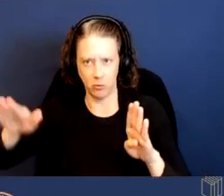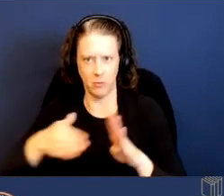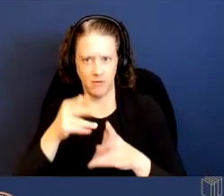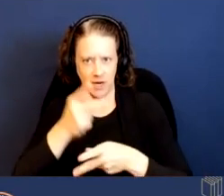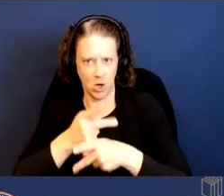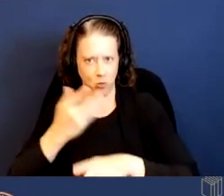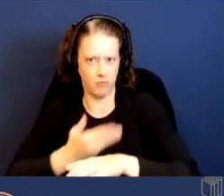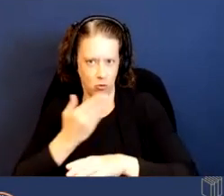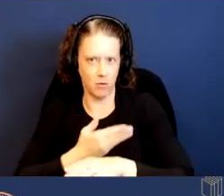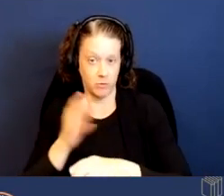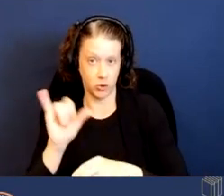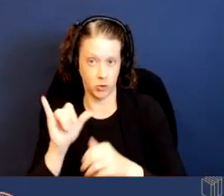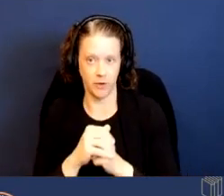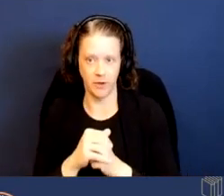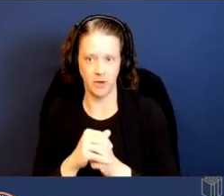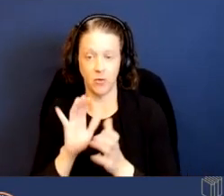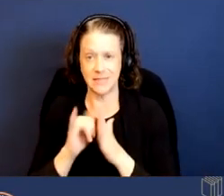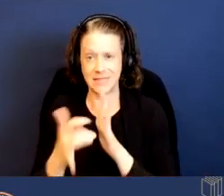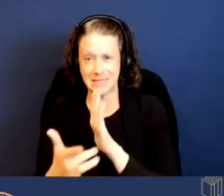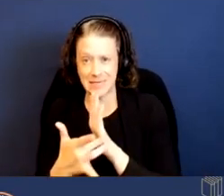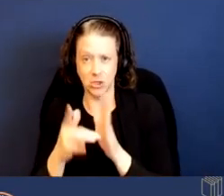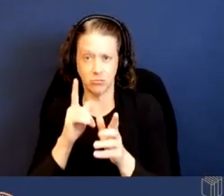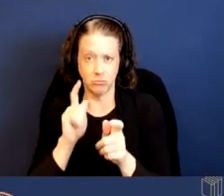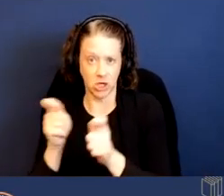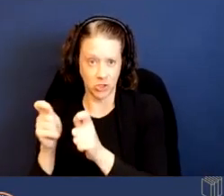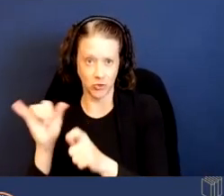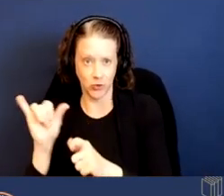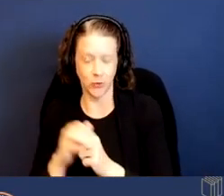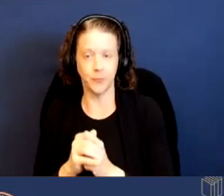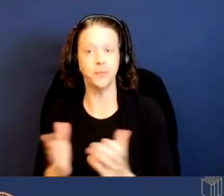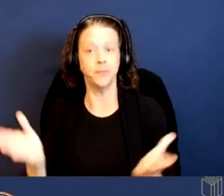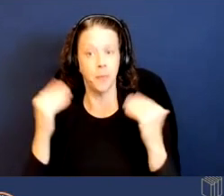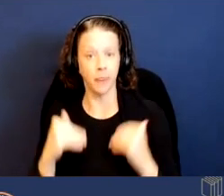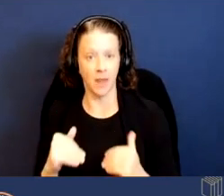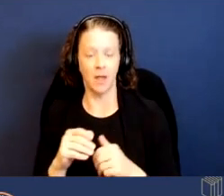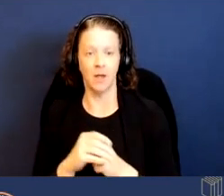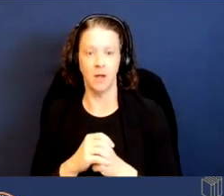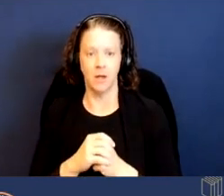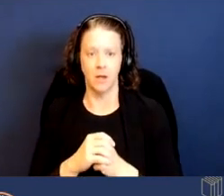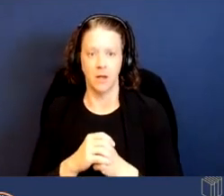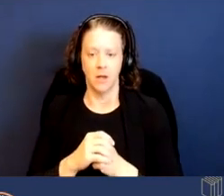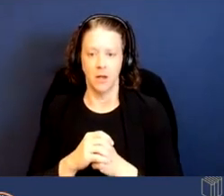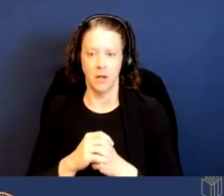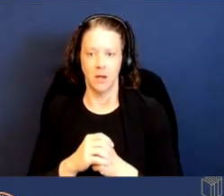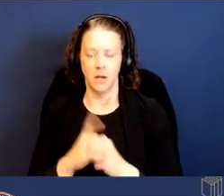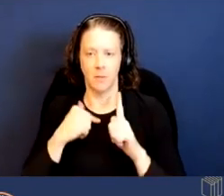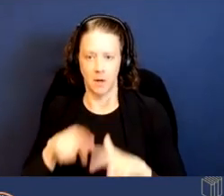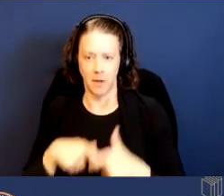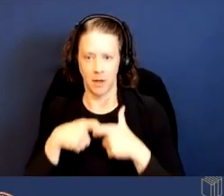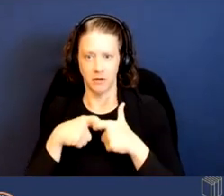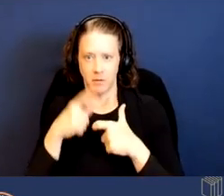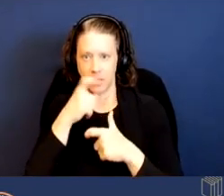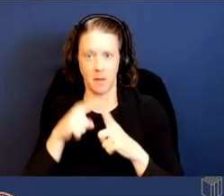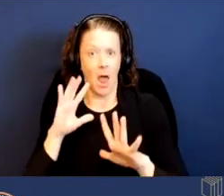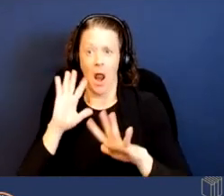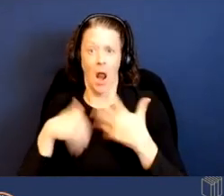just a technical change as well. And then so I'm going to pause because I'm racing